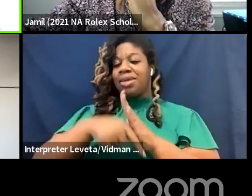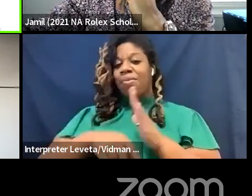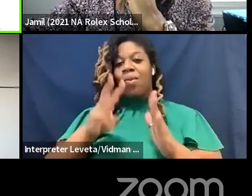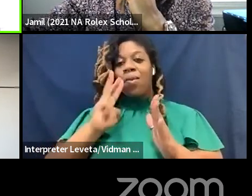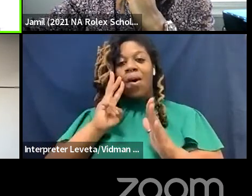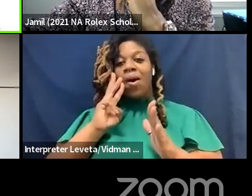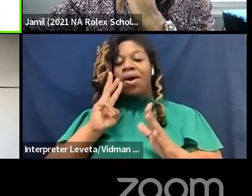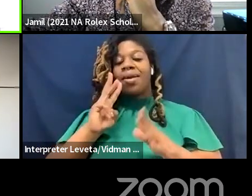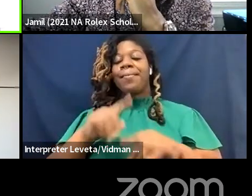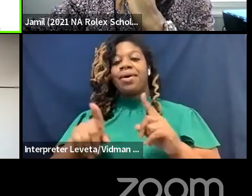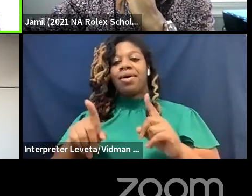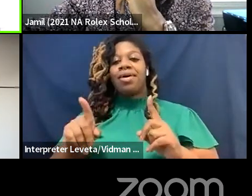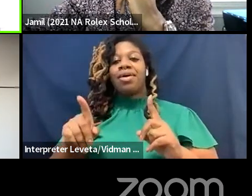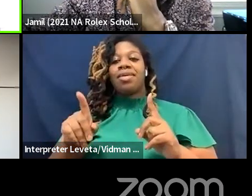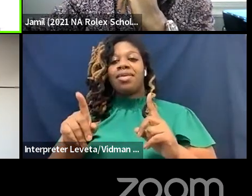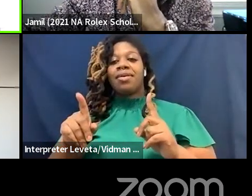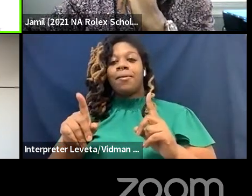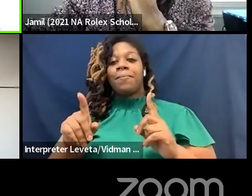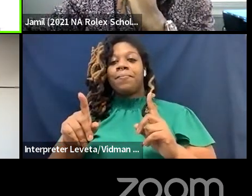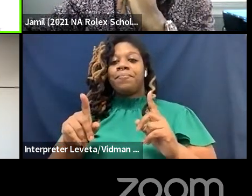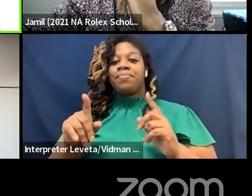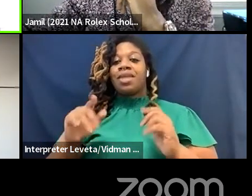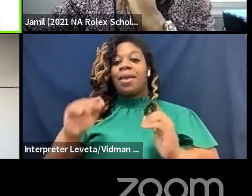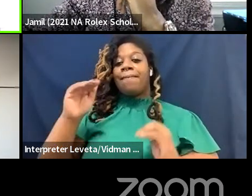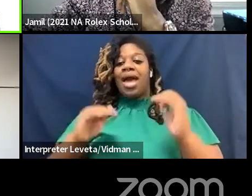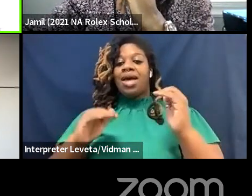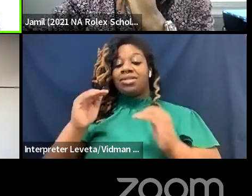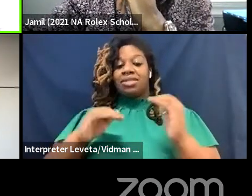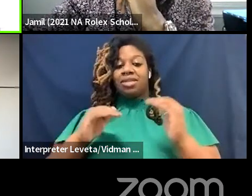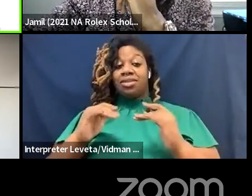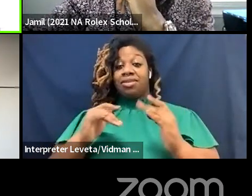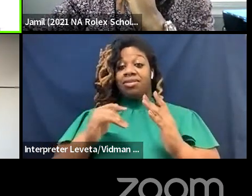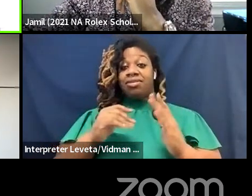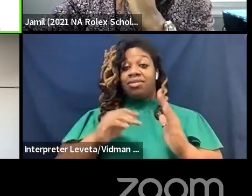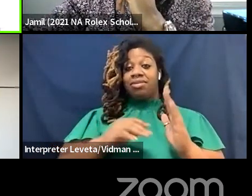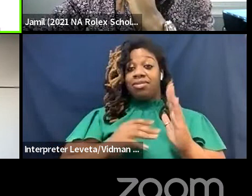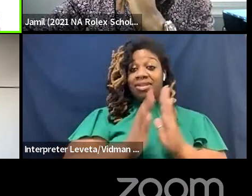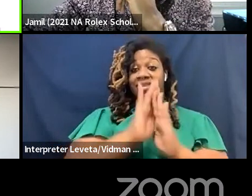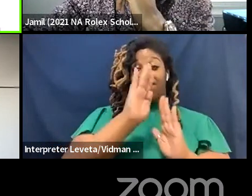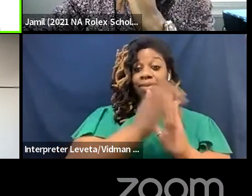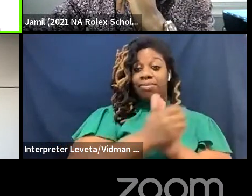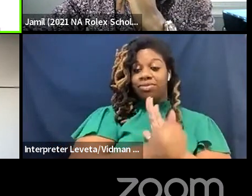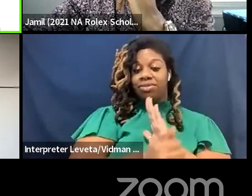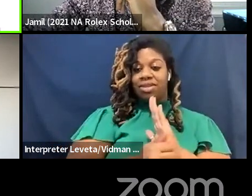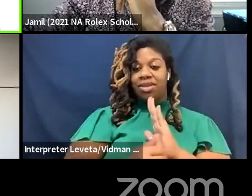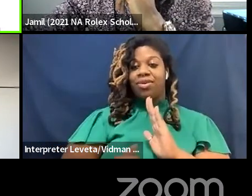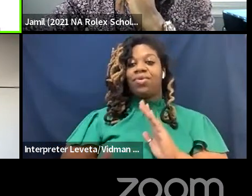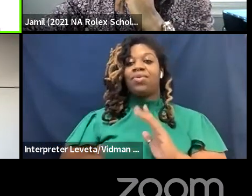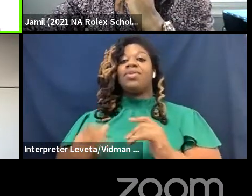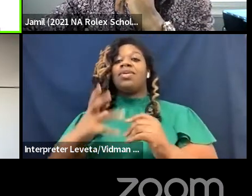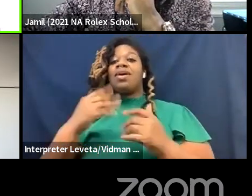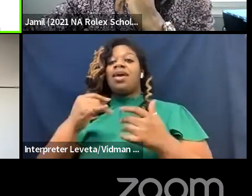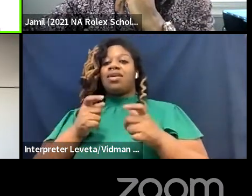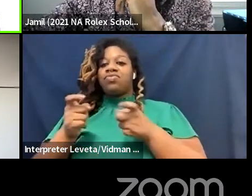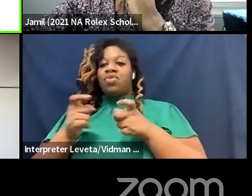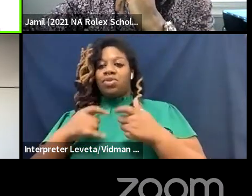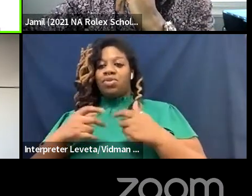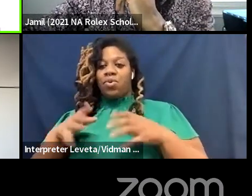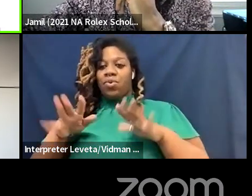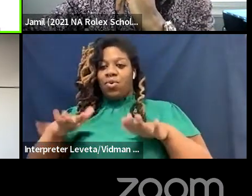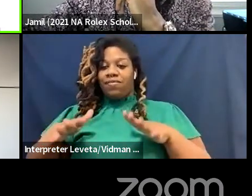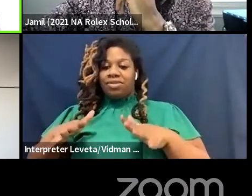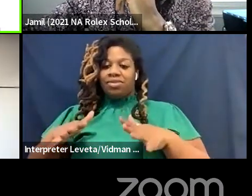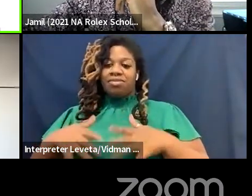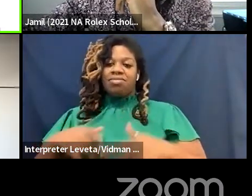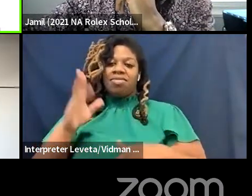skills with like the nervousness or the anxiety just from being unfamiliar in the environment. That was probably the hardest part for sure.